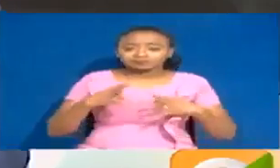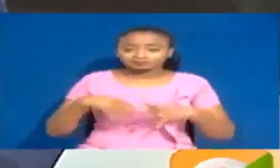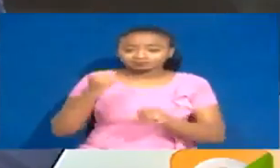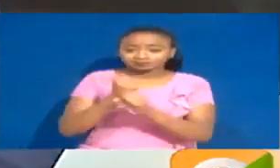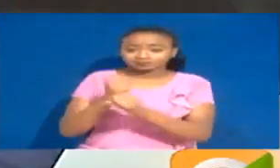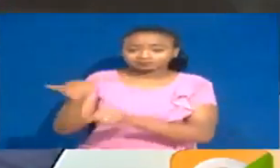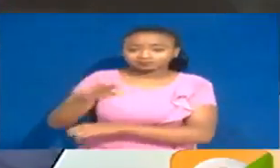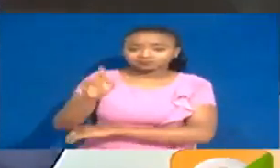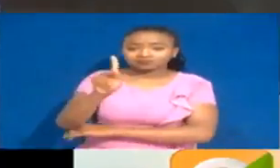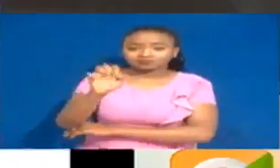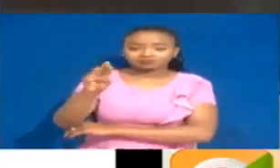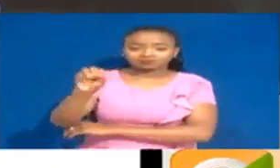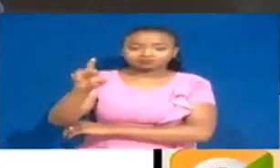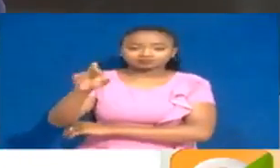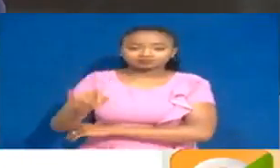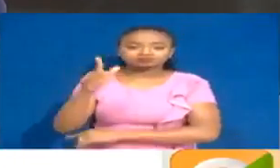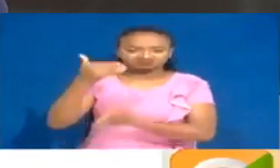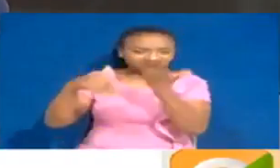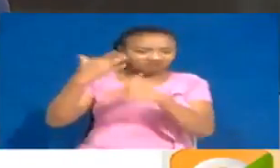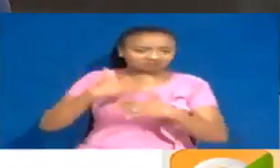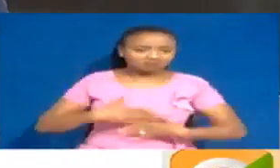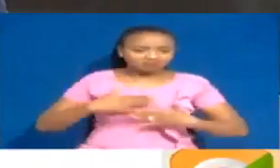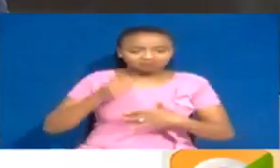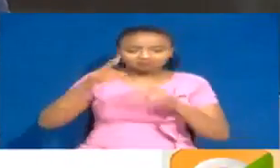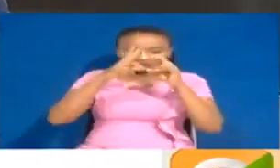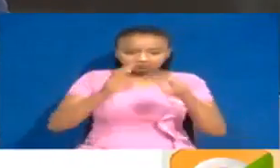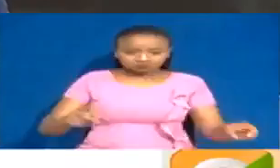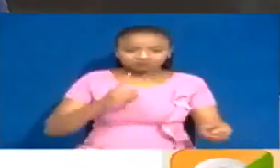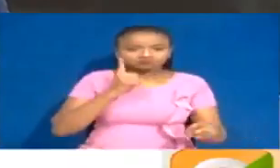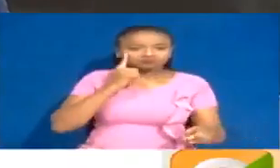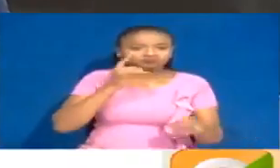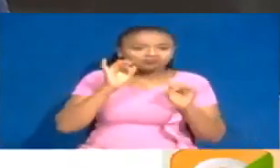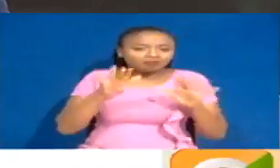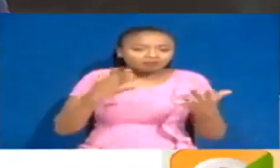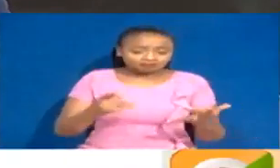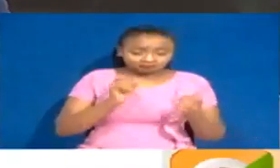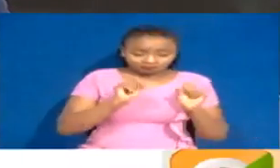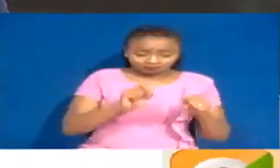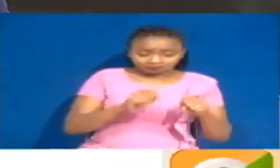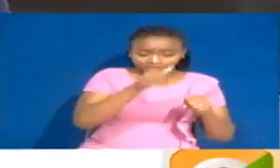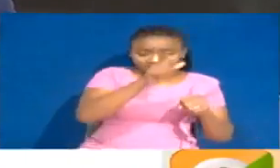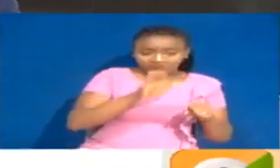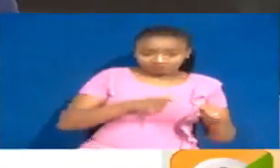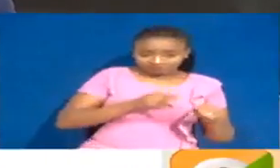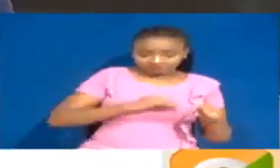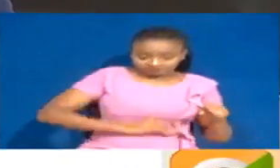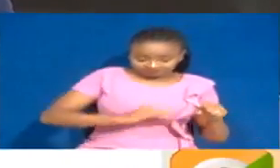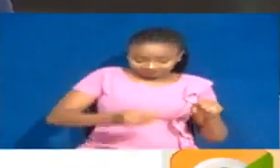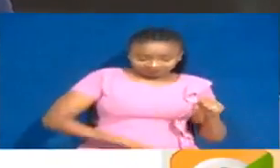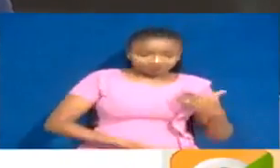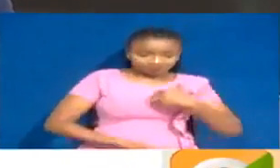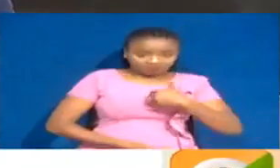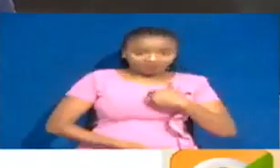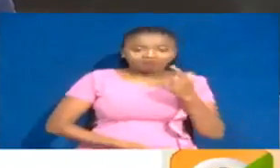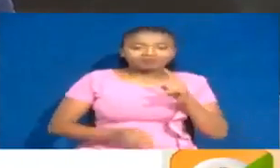Scientists at the Kenya Medical Research Institute, that's KEMRI, are carrying out a study that could provide relief from malaria for pregnant mothers. The